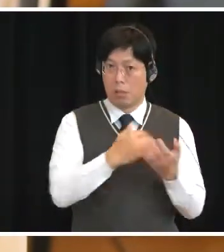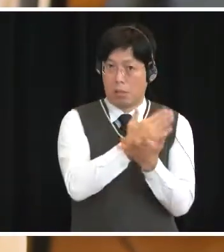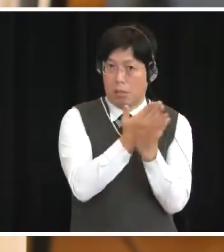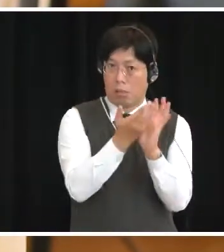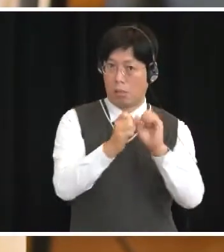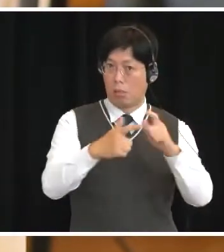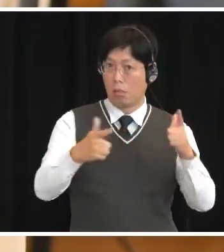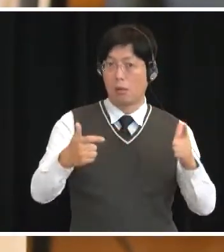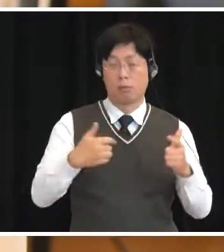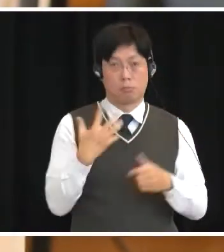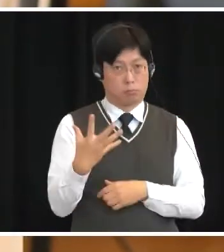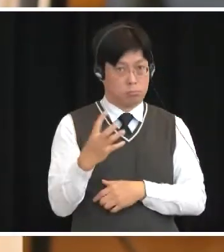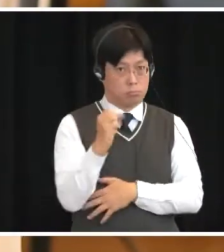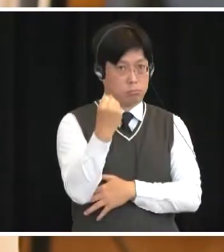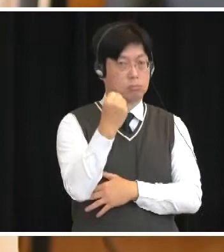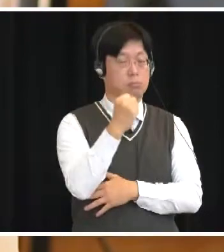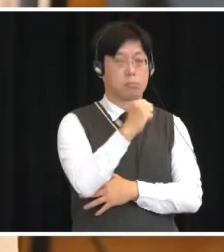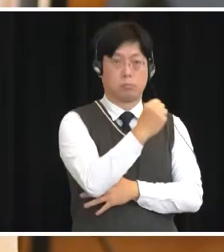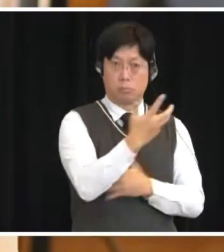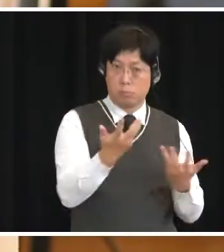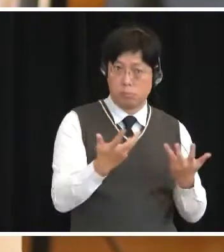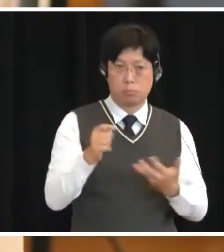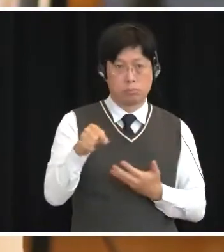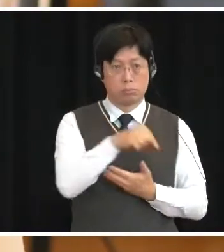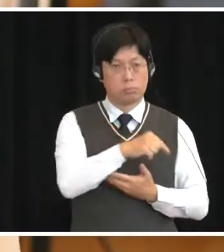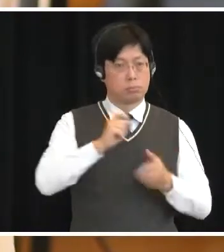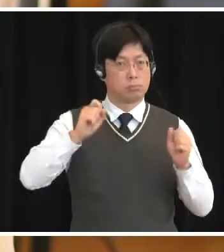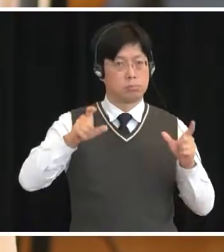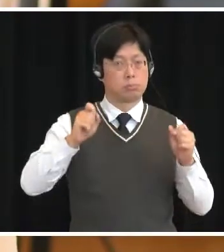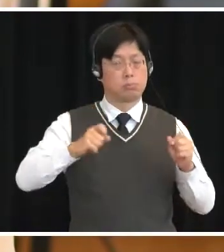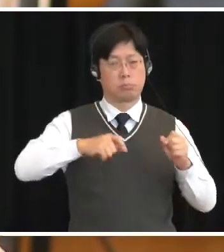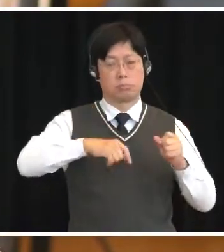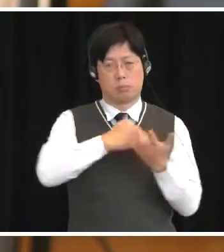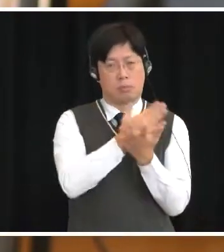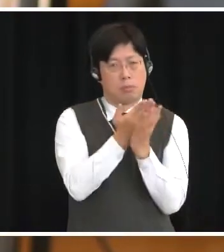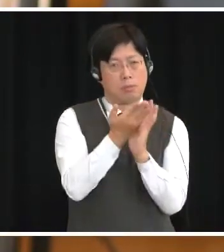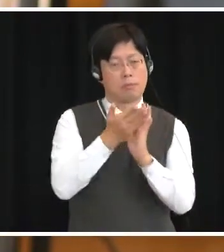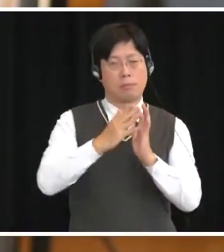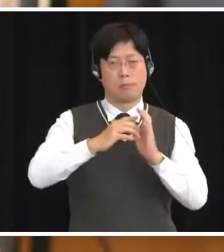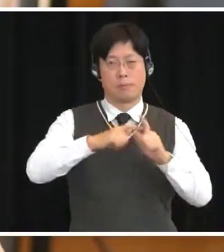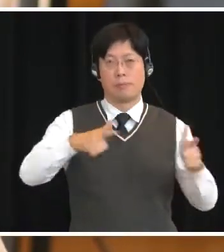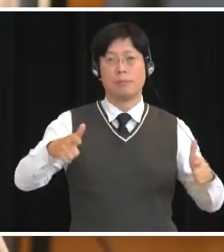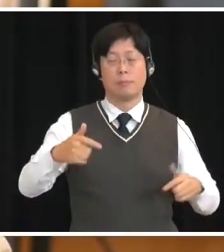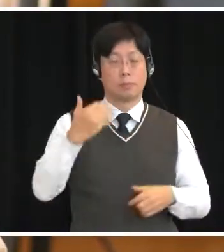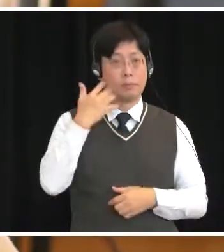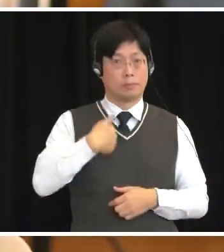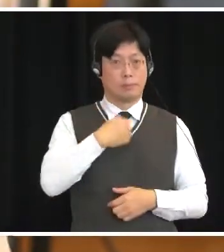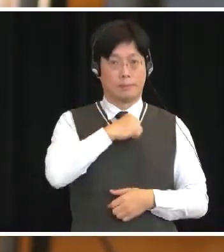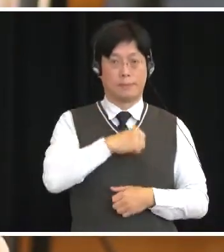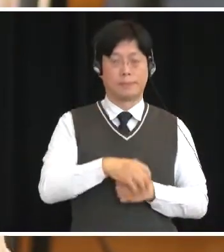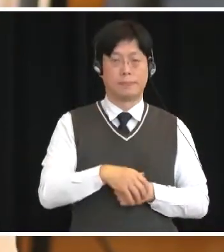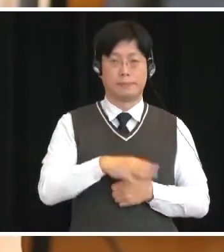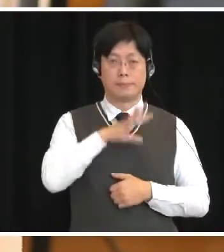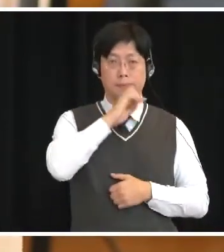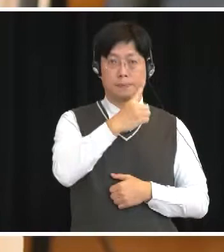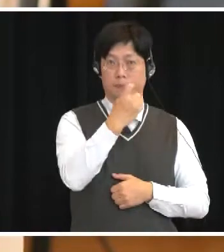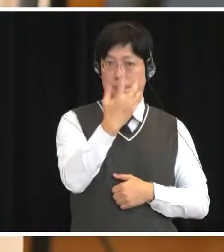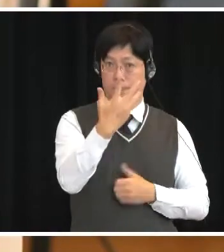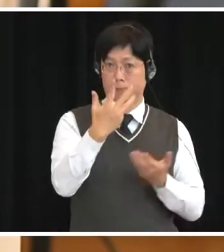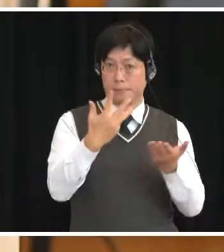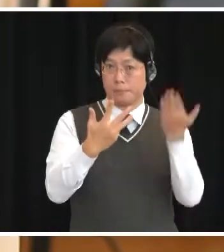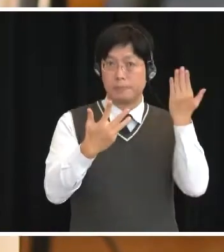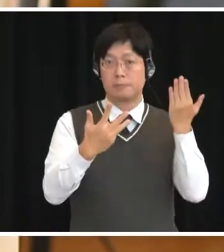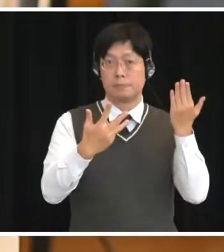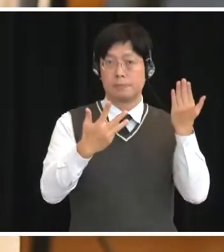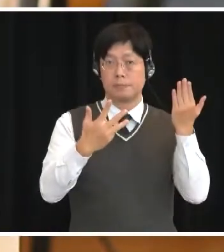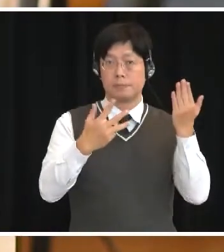stipulates very complicated legal relations. For example, contractual relationships. They can be